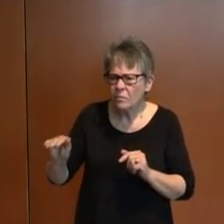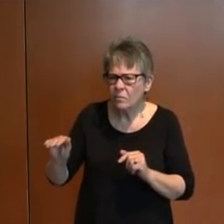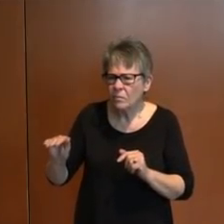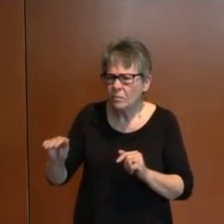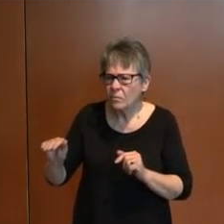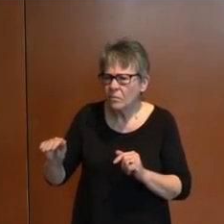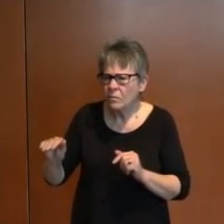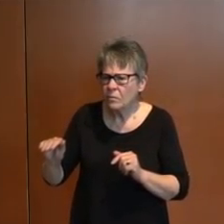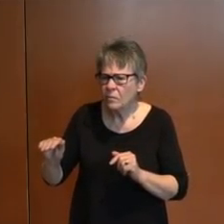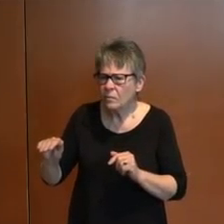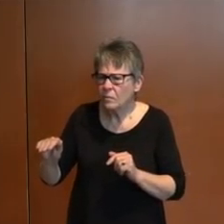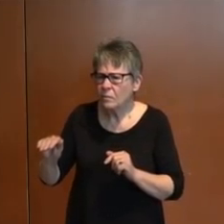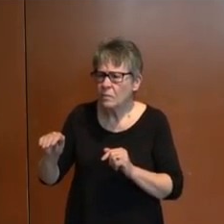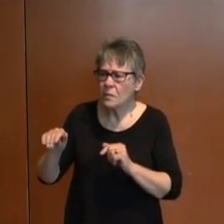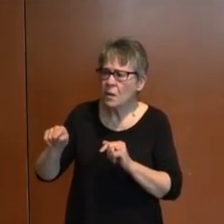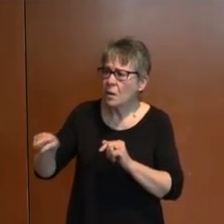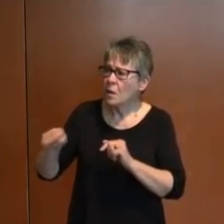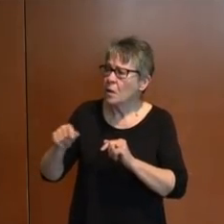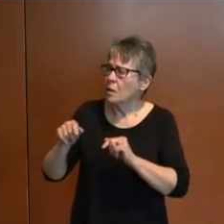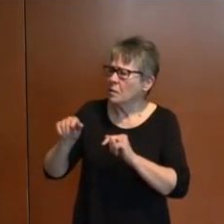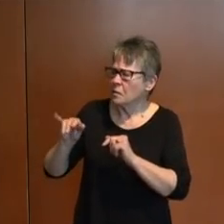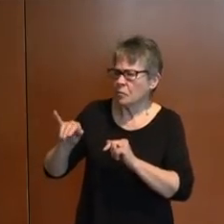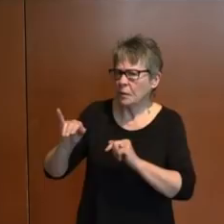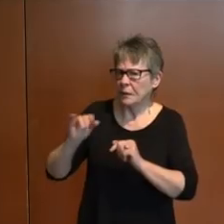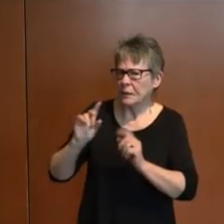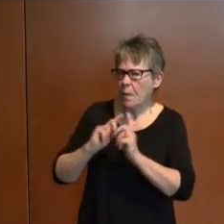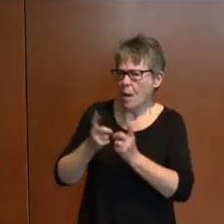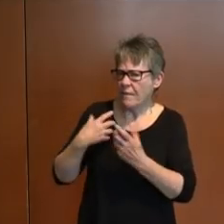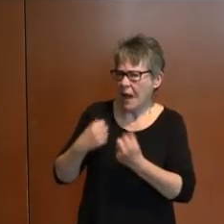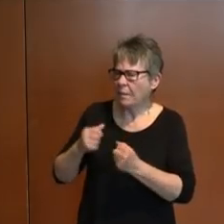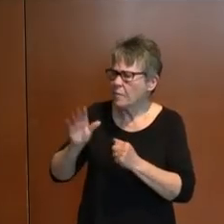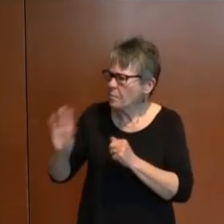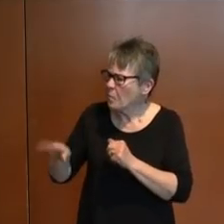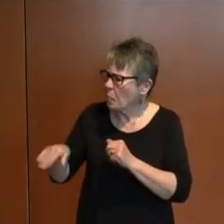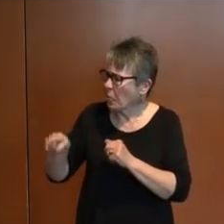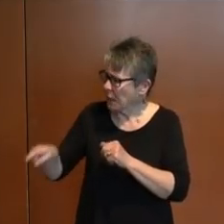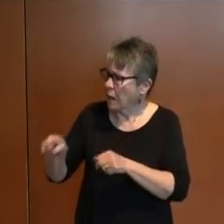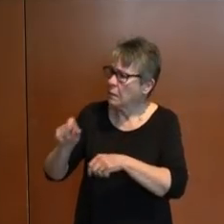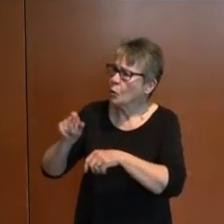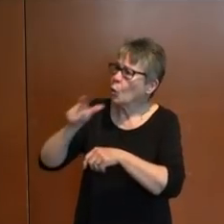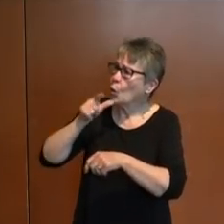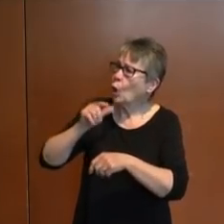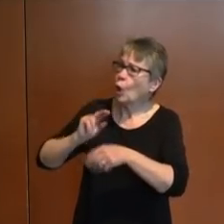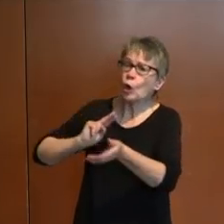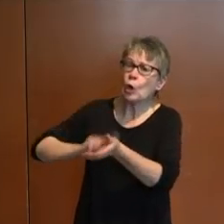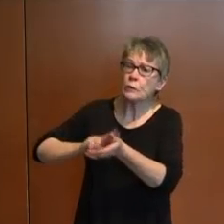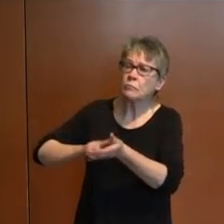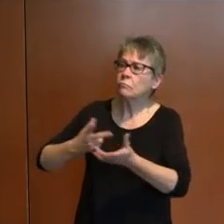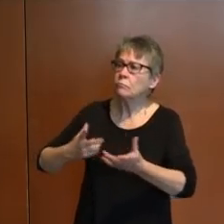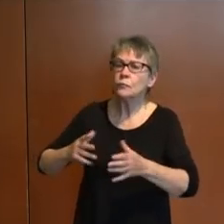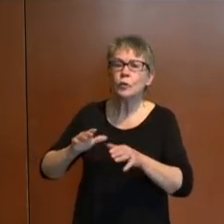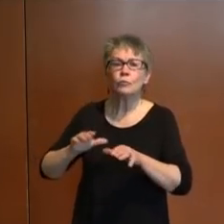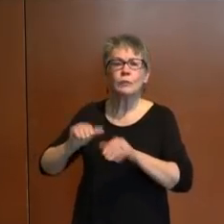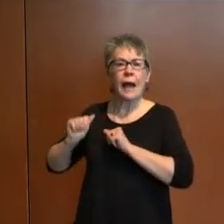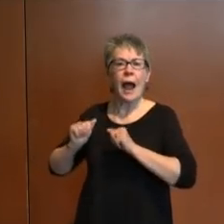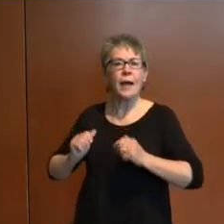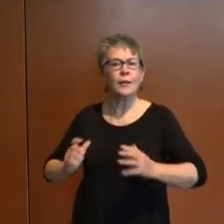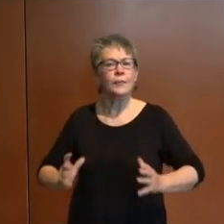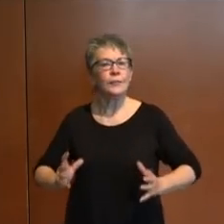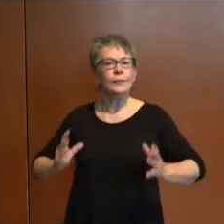back, retired doctors, healthcare workers. I know some Rutgers nursing students were going to be helping the local health